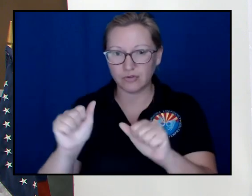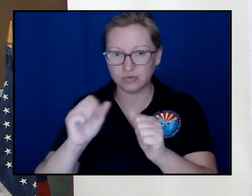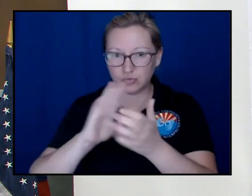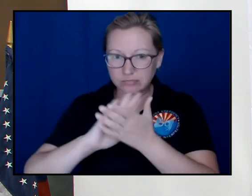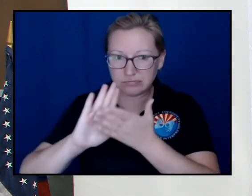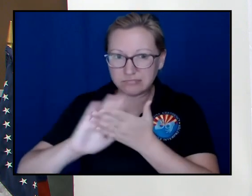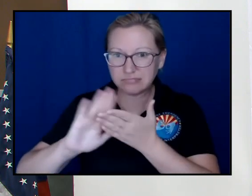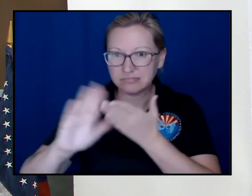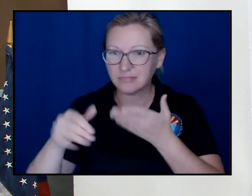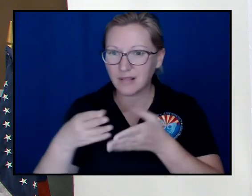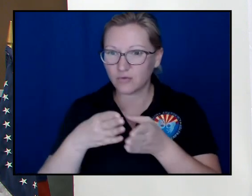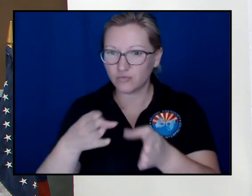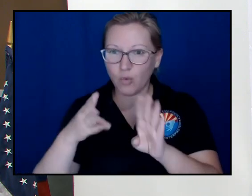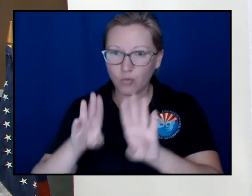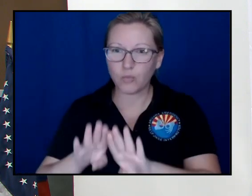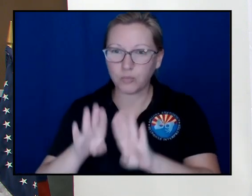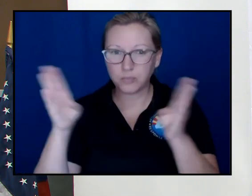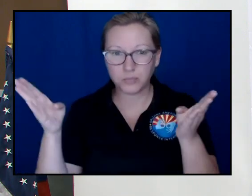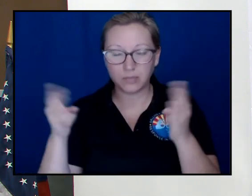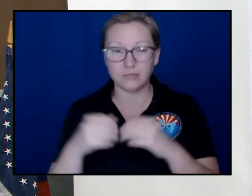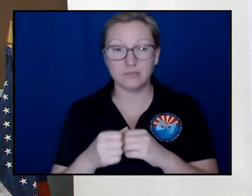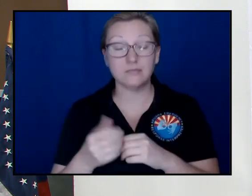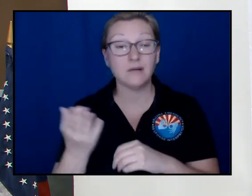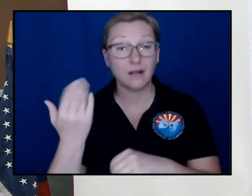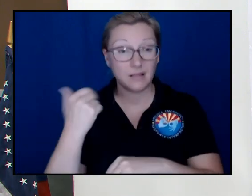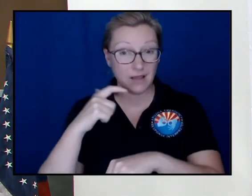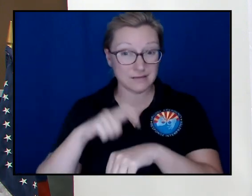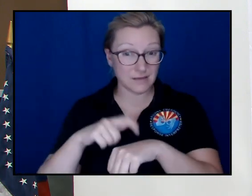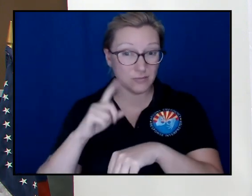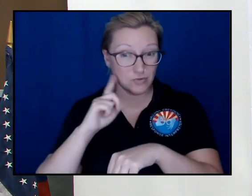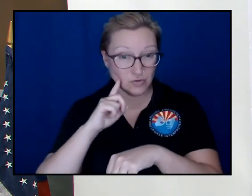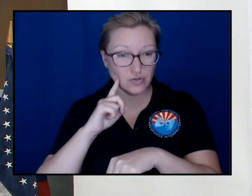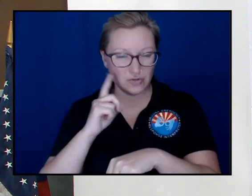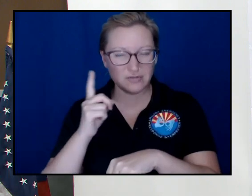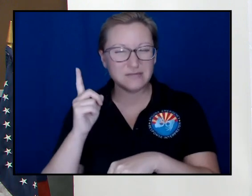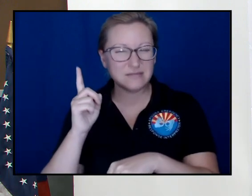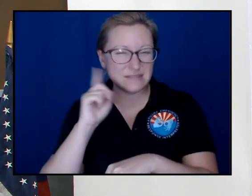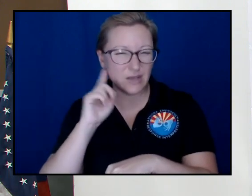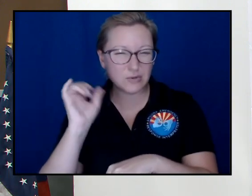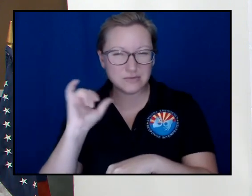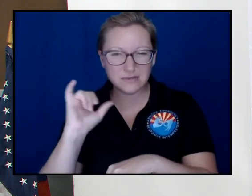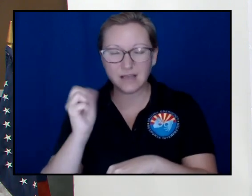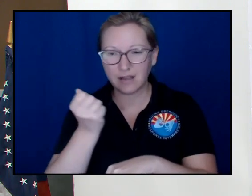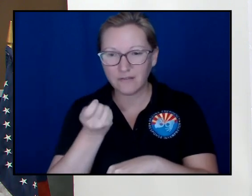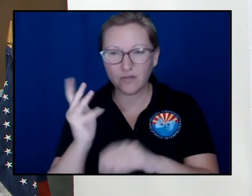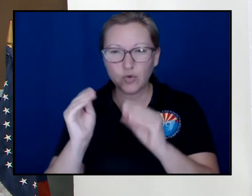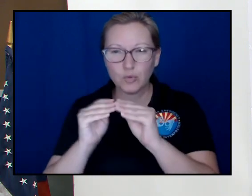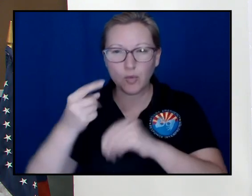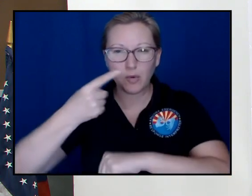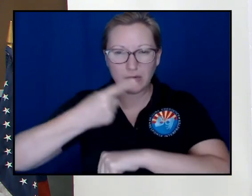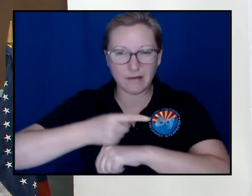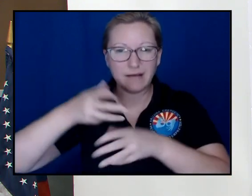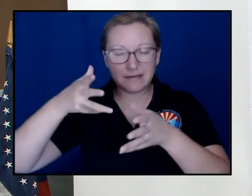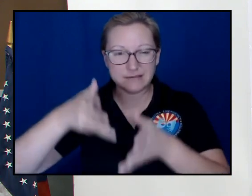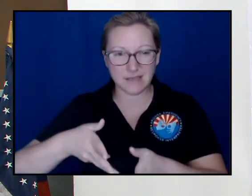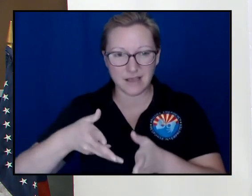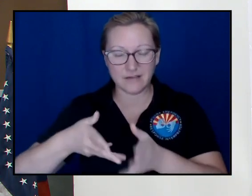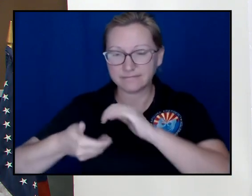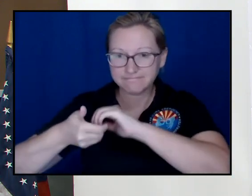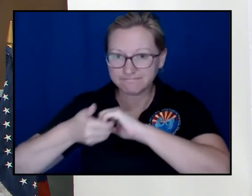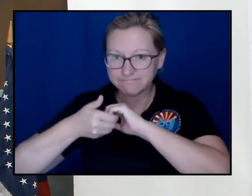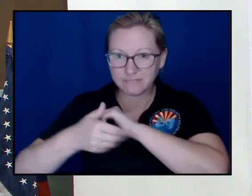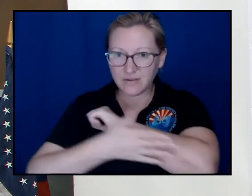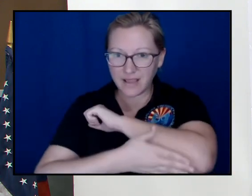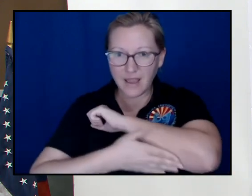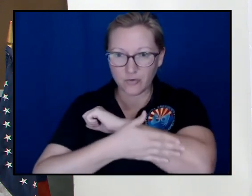So last report is that they have a couple more days. Sounds like they're working with the county to open up that road as well. So